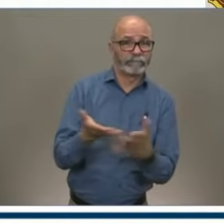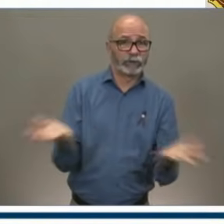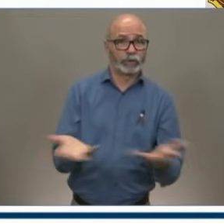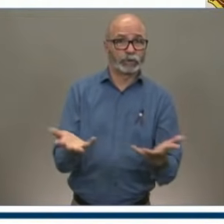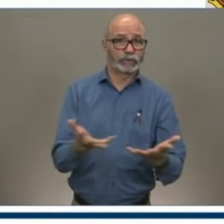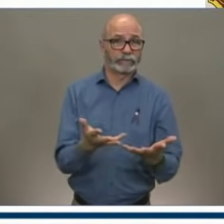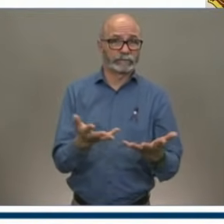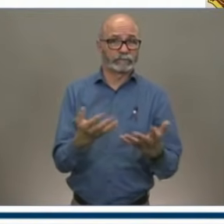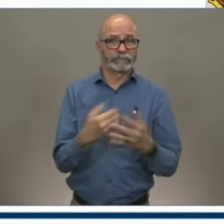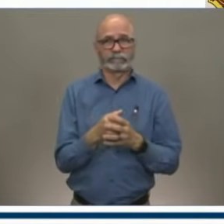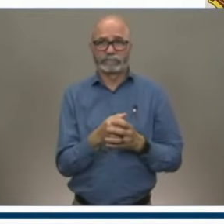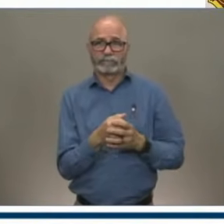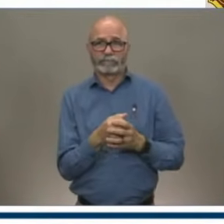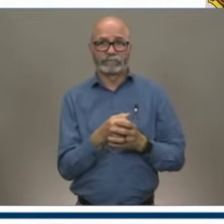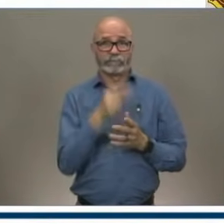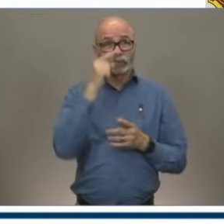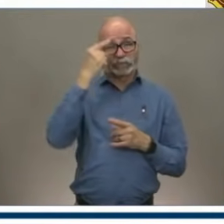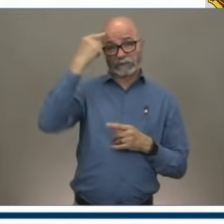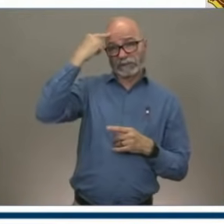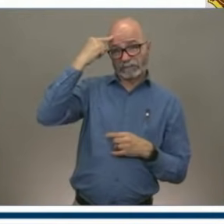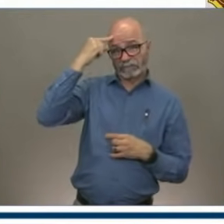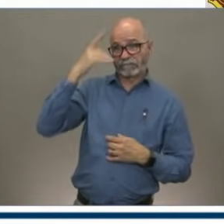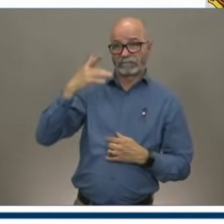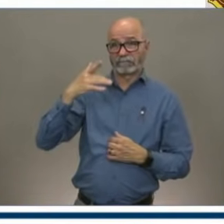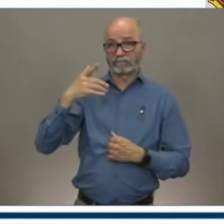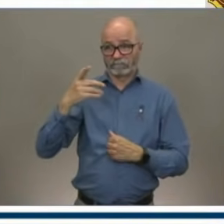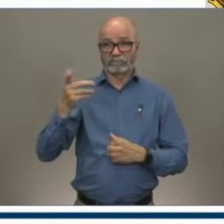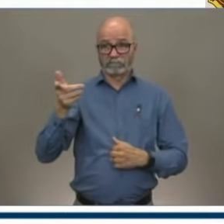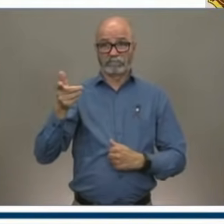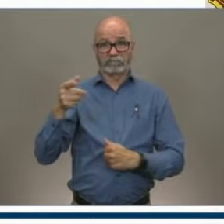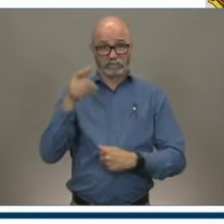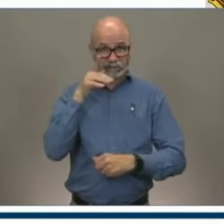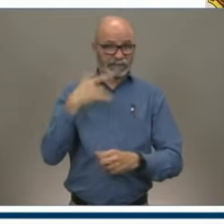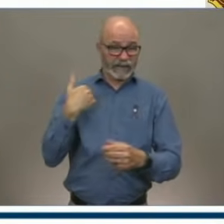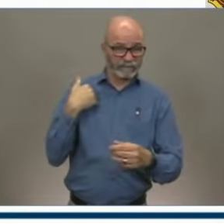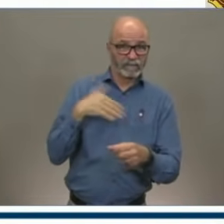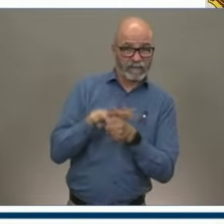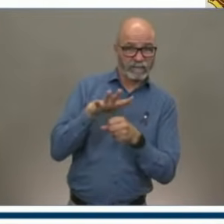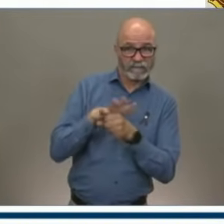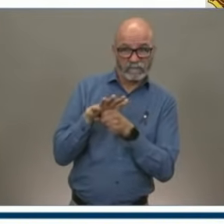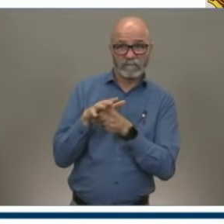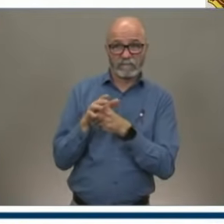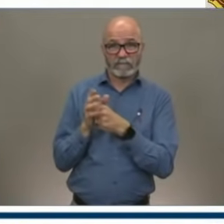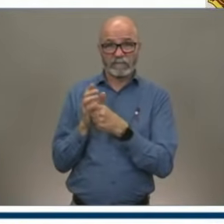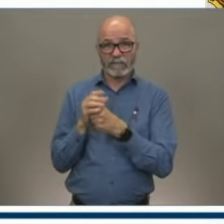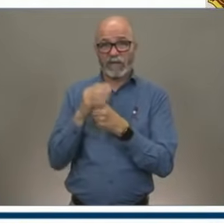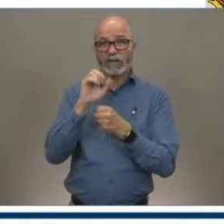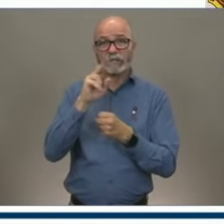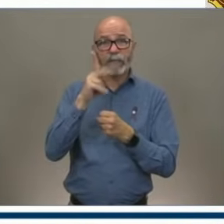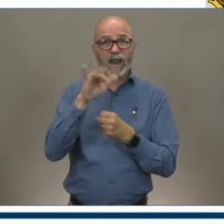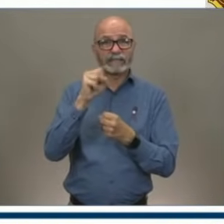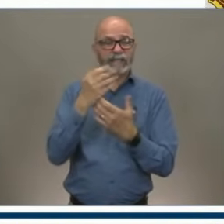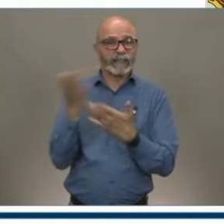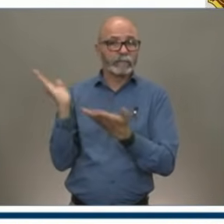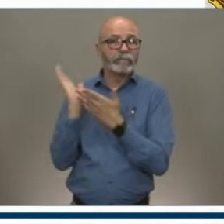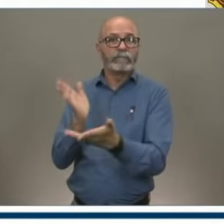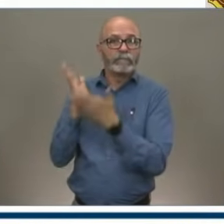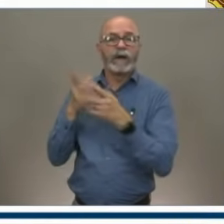whether or not you think we will have access to enough supply to continue to do this as long as you feel it's